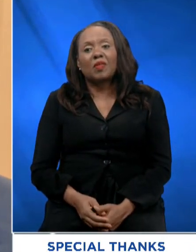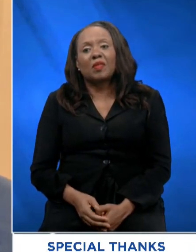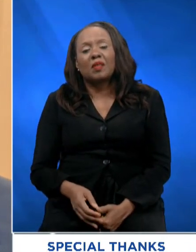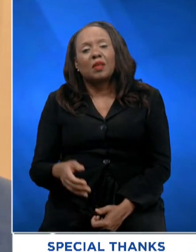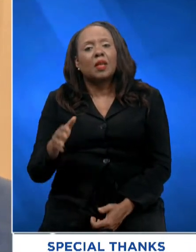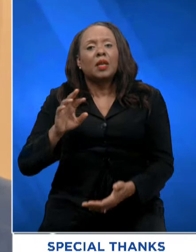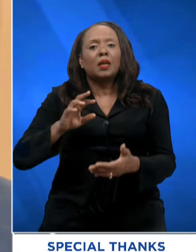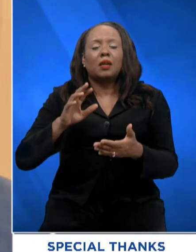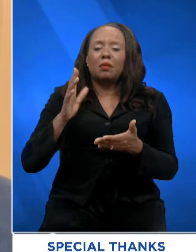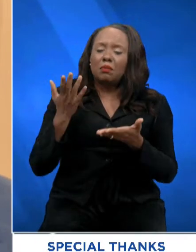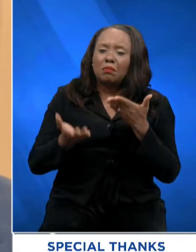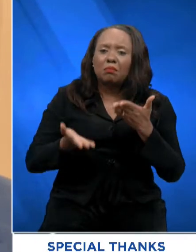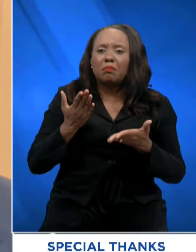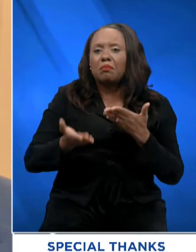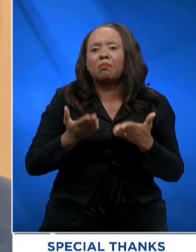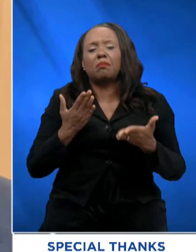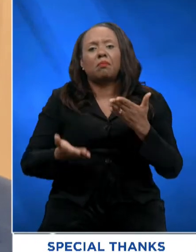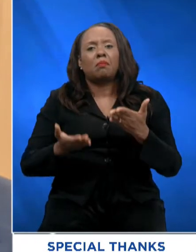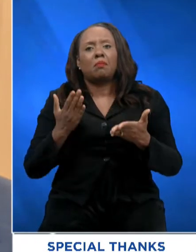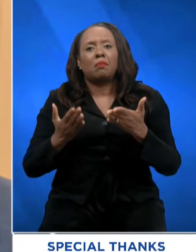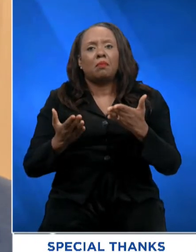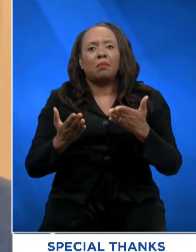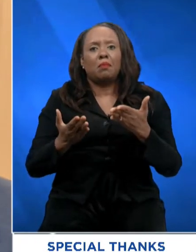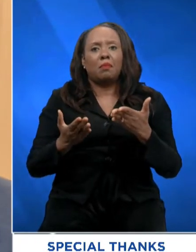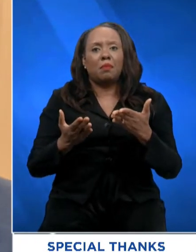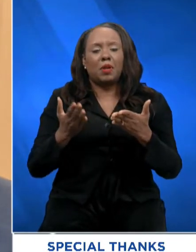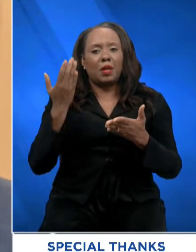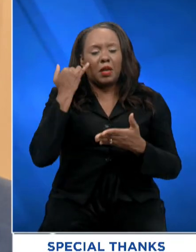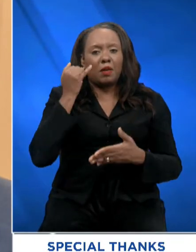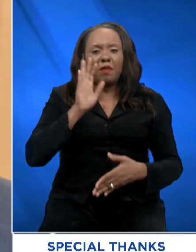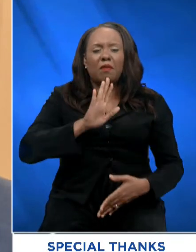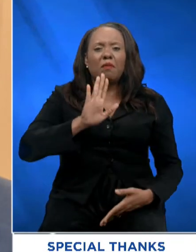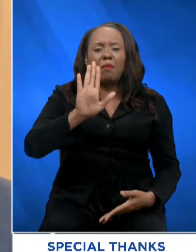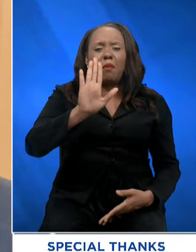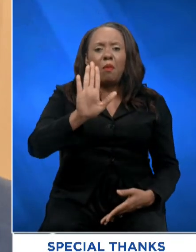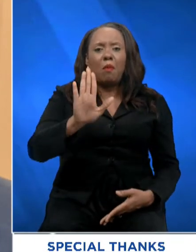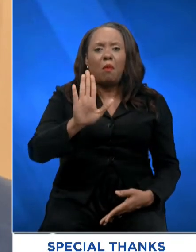diabetic retinopathy if you have very well controlled